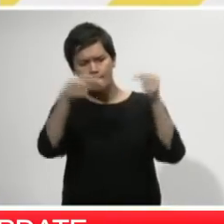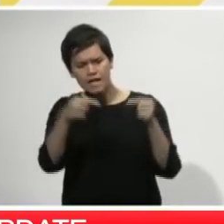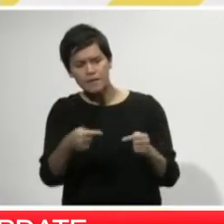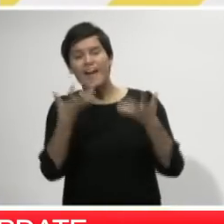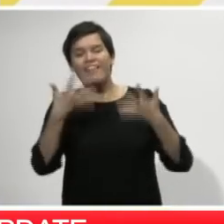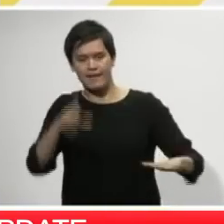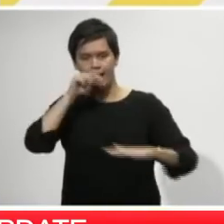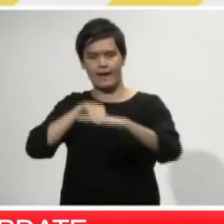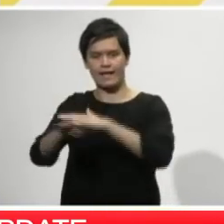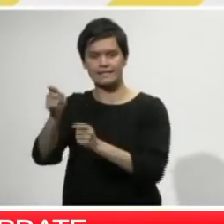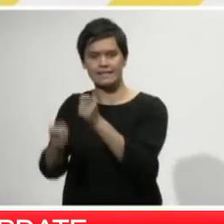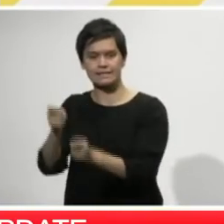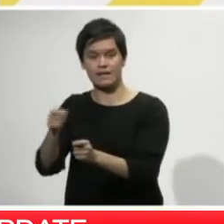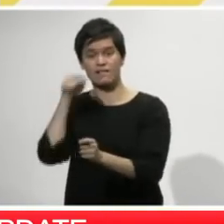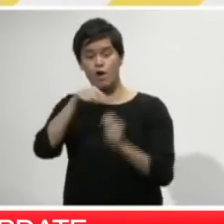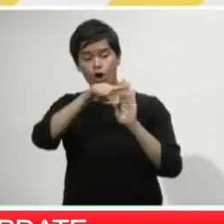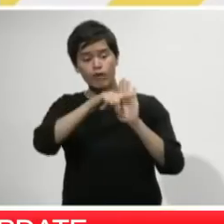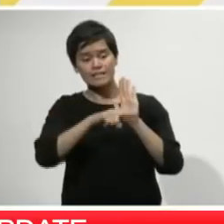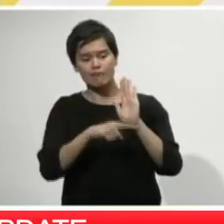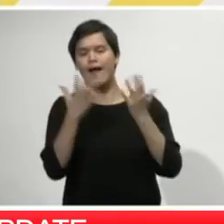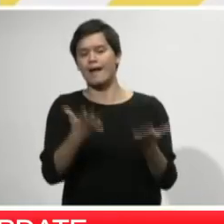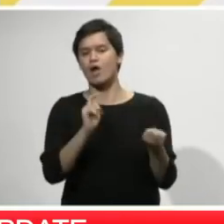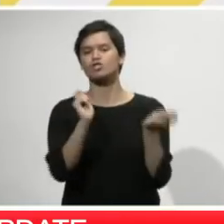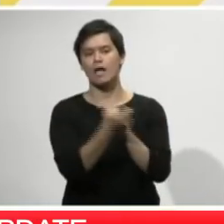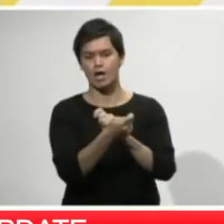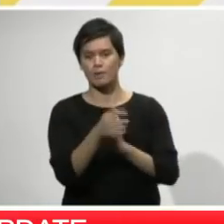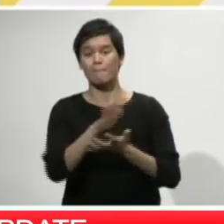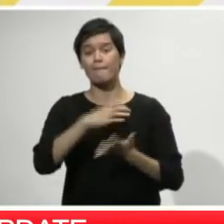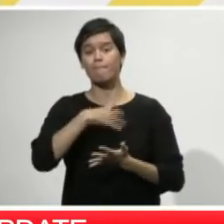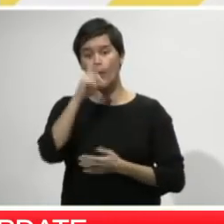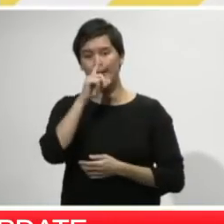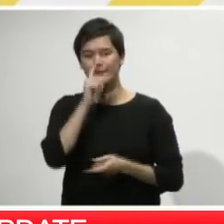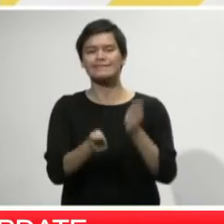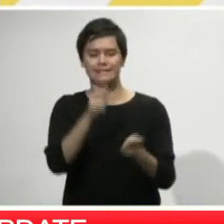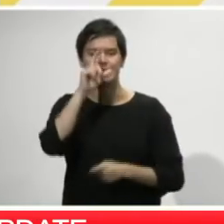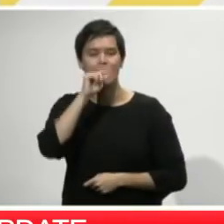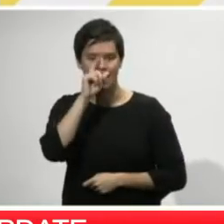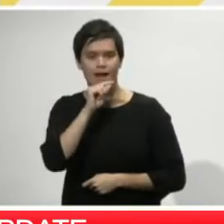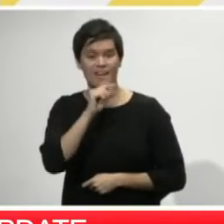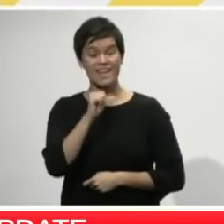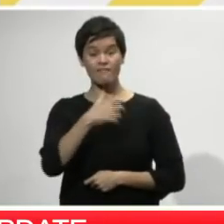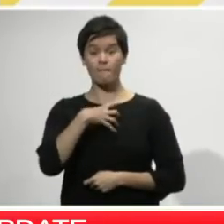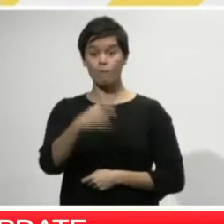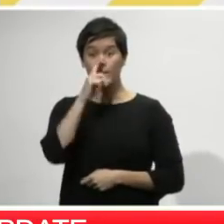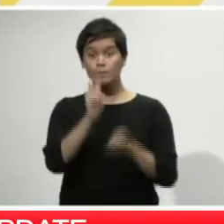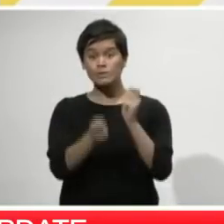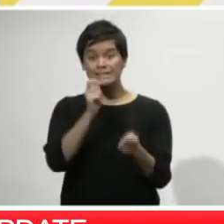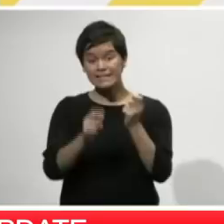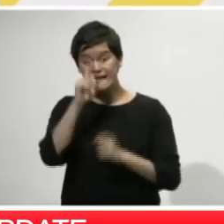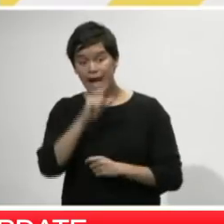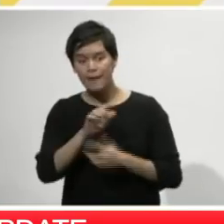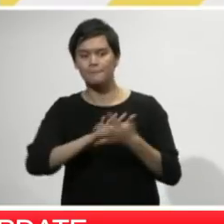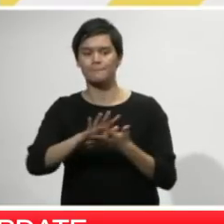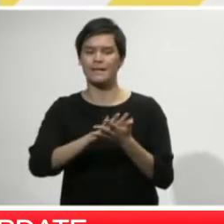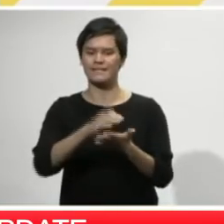want to know as soon and as accurately as possible how widely spread COVID is in the community so we can be confident we have it back